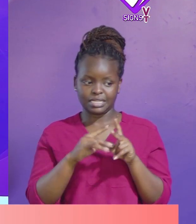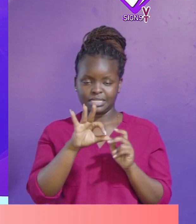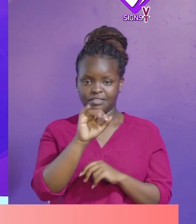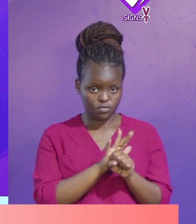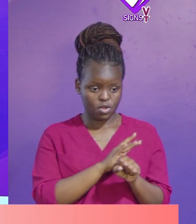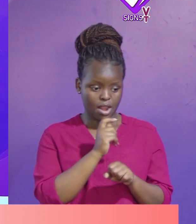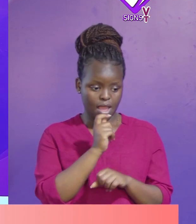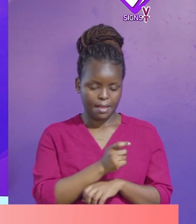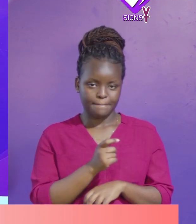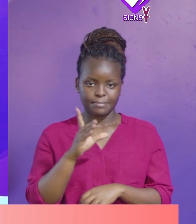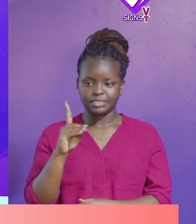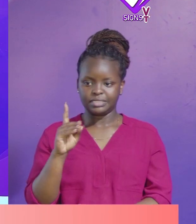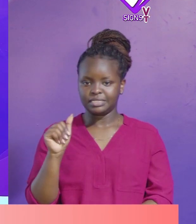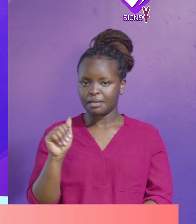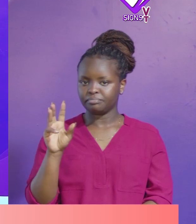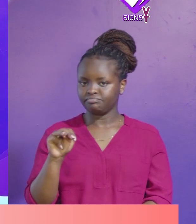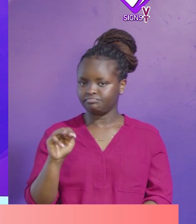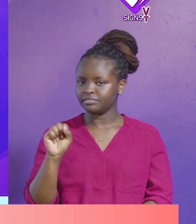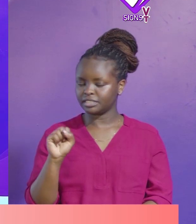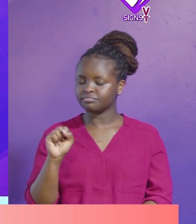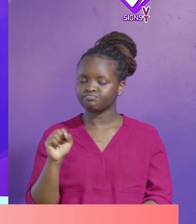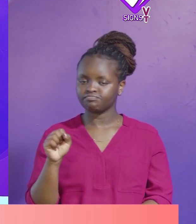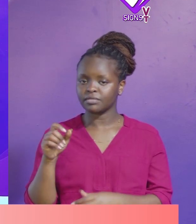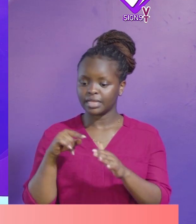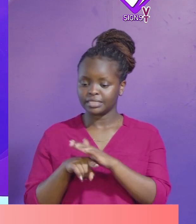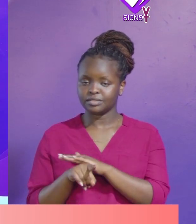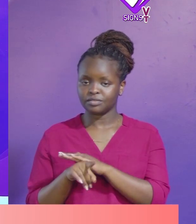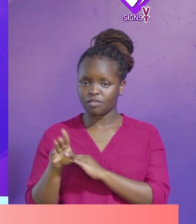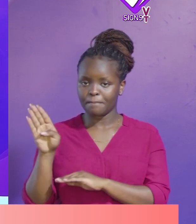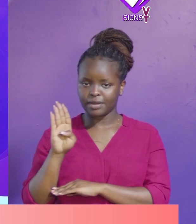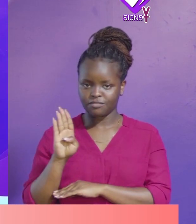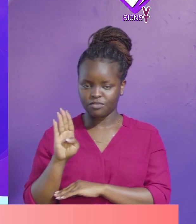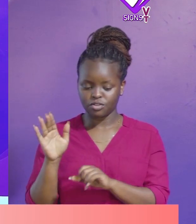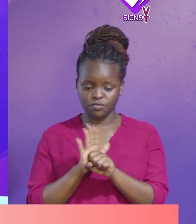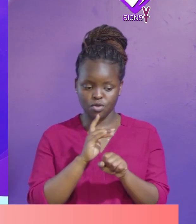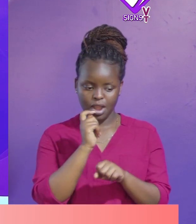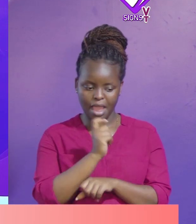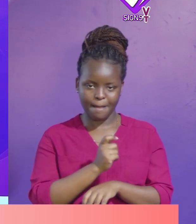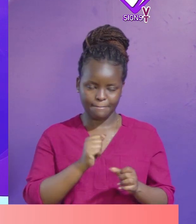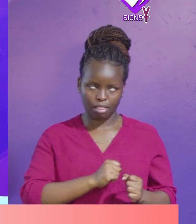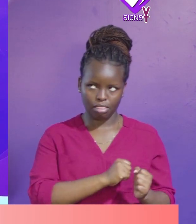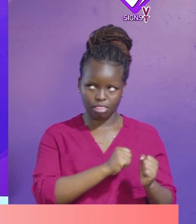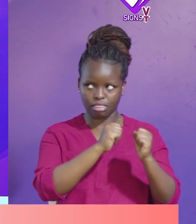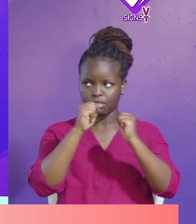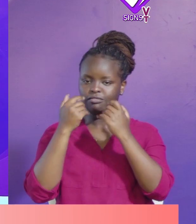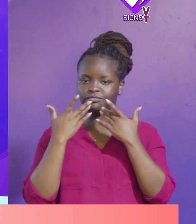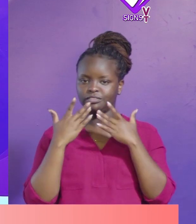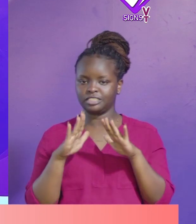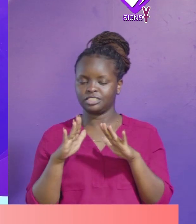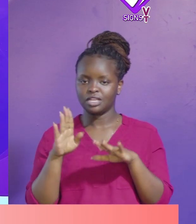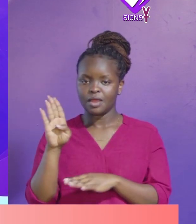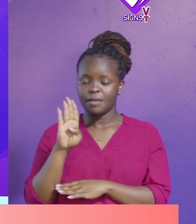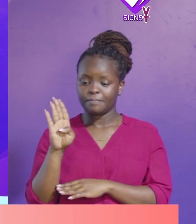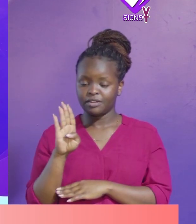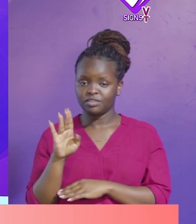Manchester City, scored for Brentford. I think Fulham have just resurrected, and Brentford are continuing to